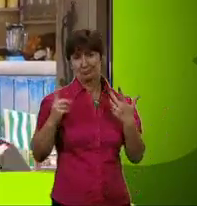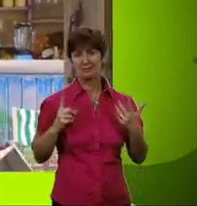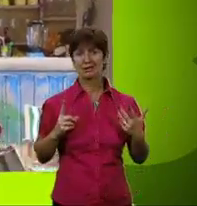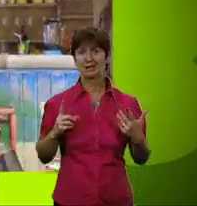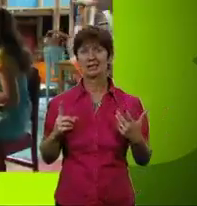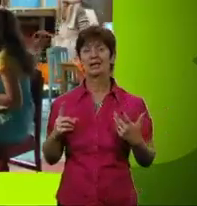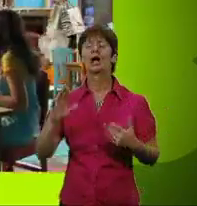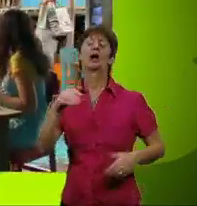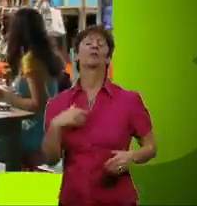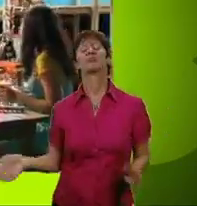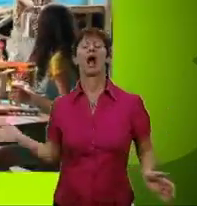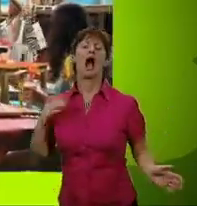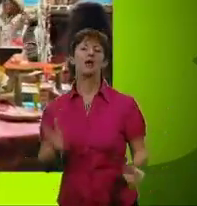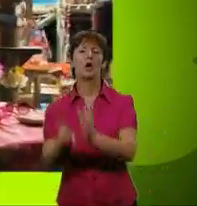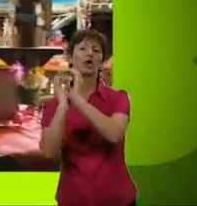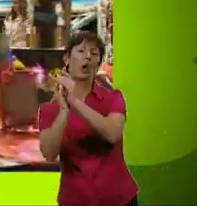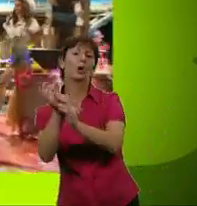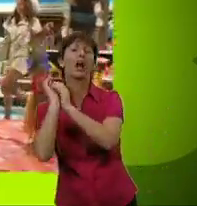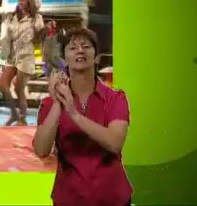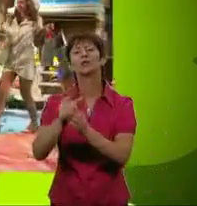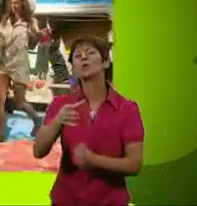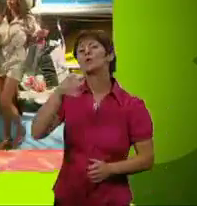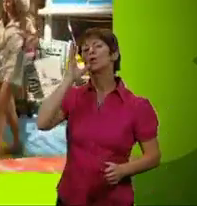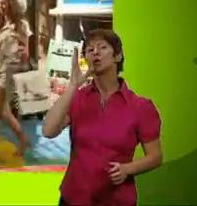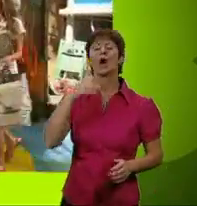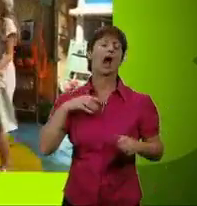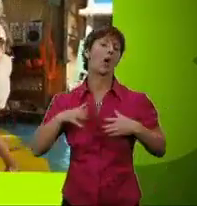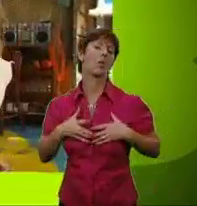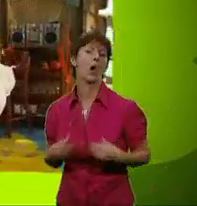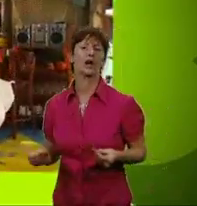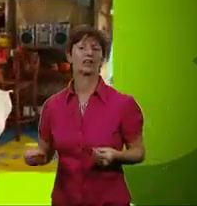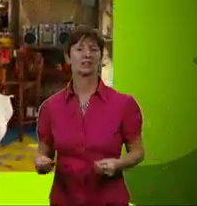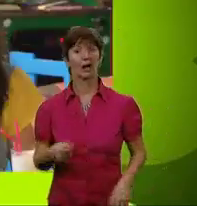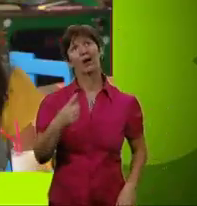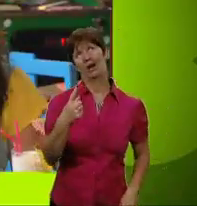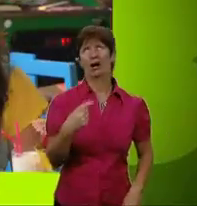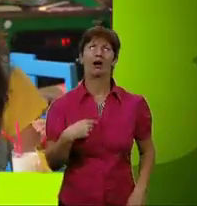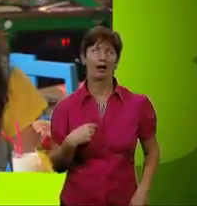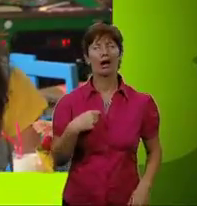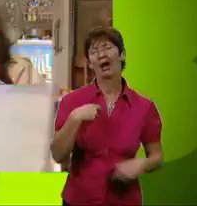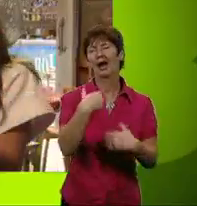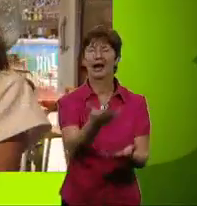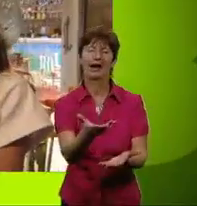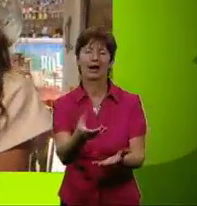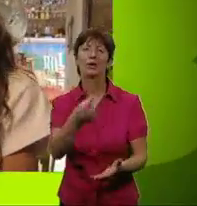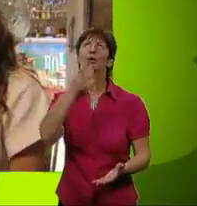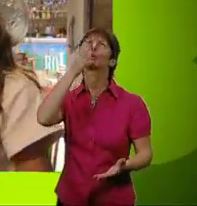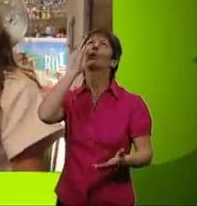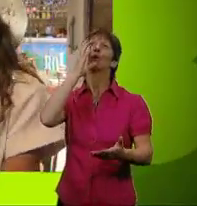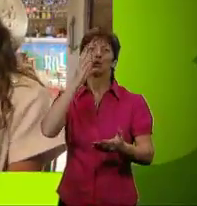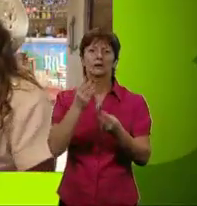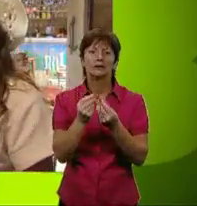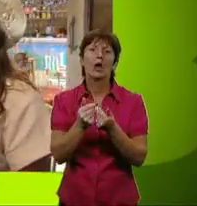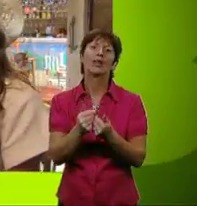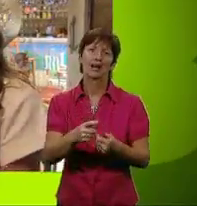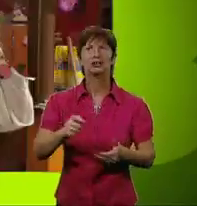Make me a coconut smoothie, Rubbo. I'm exhausted. One coconut smoothie for the winner of the shop until you drop a thon. I was trying to cheer